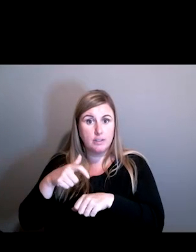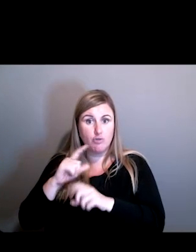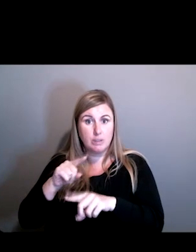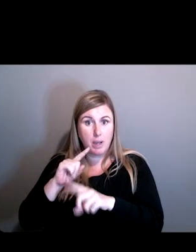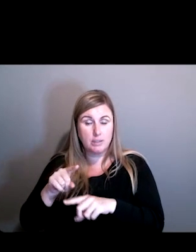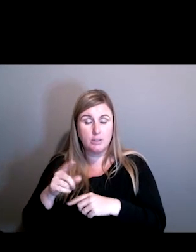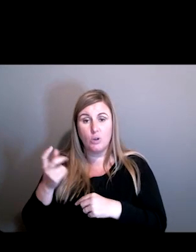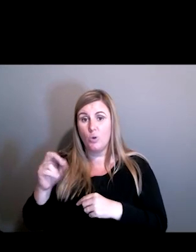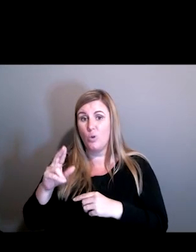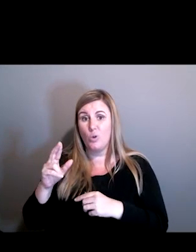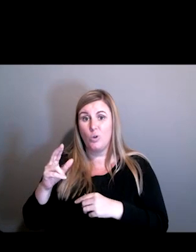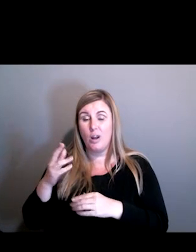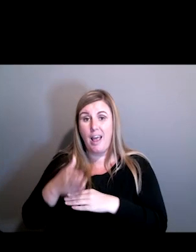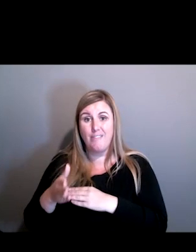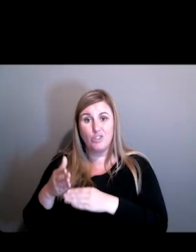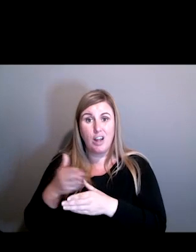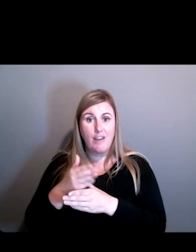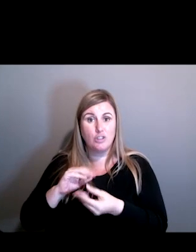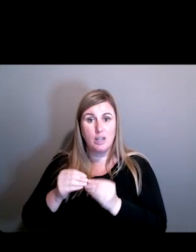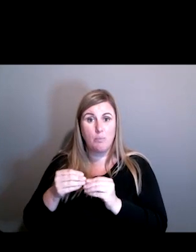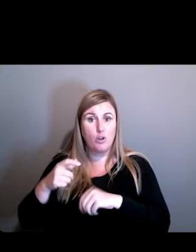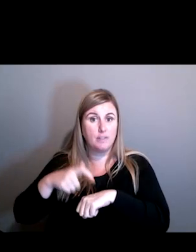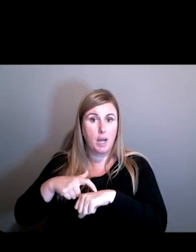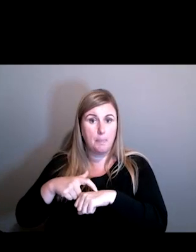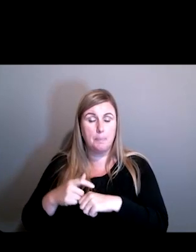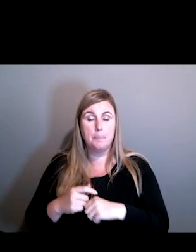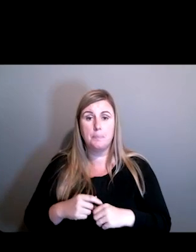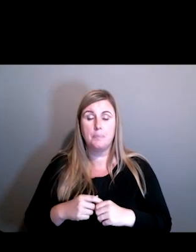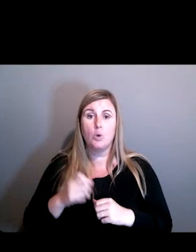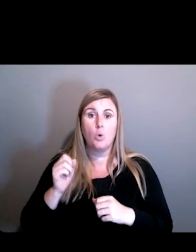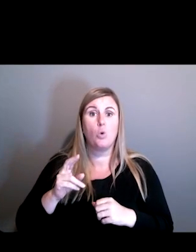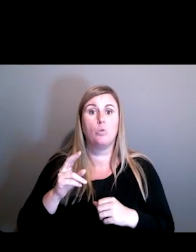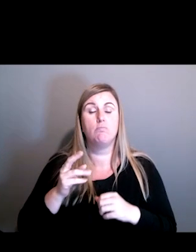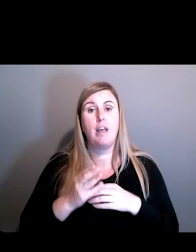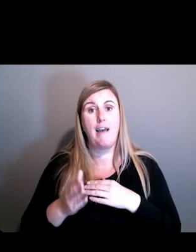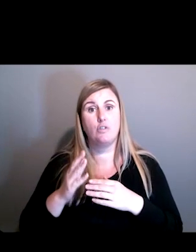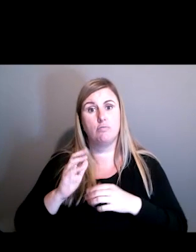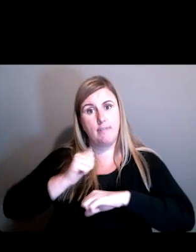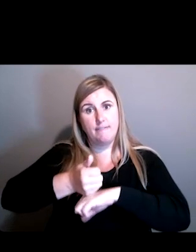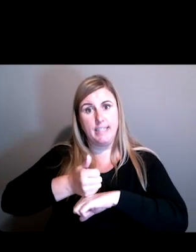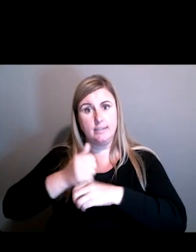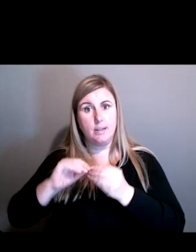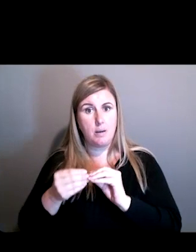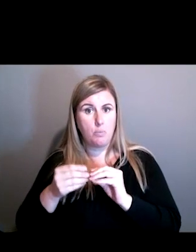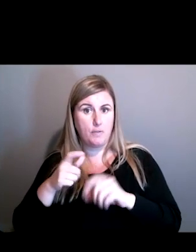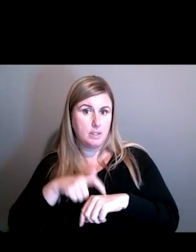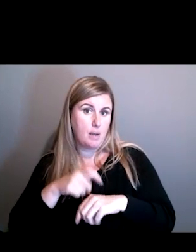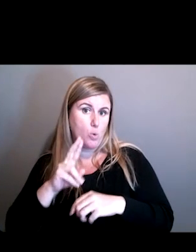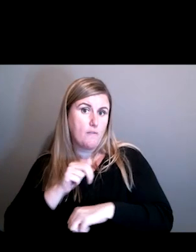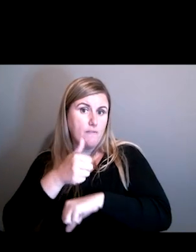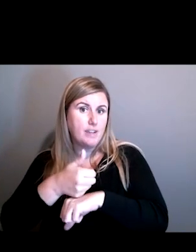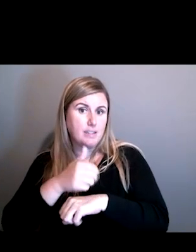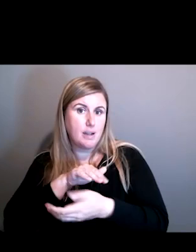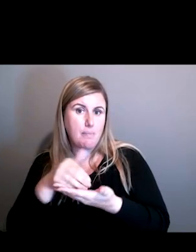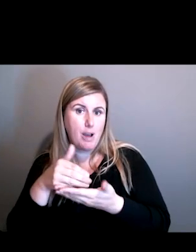of responses, or it can be after an average number of time, or it can be after a fixed number of time,